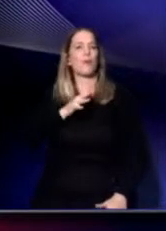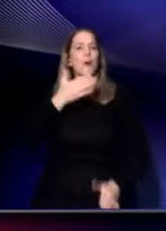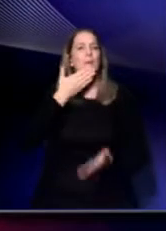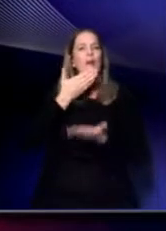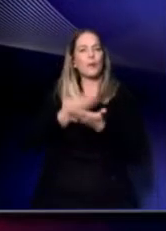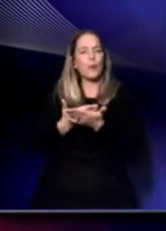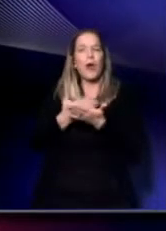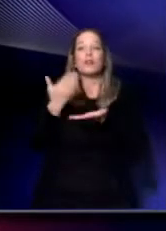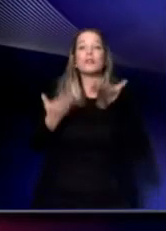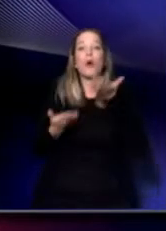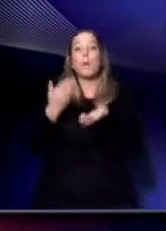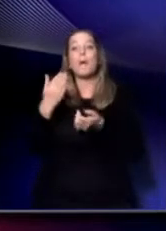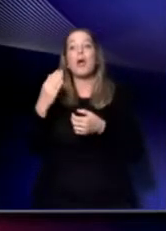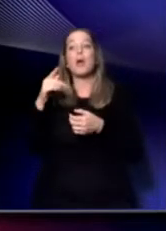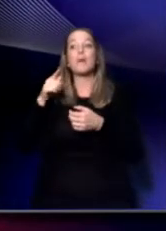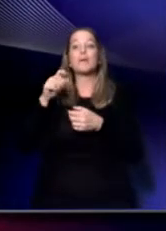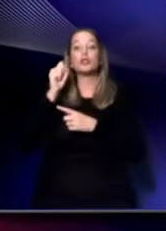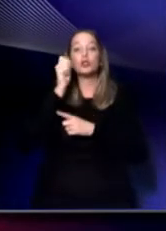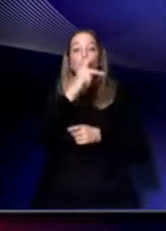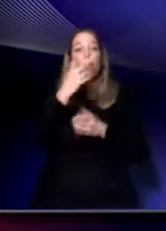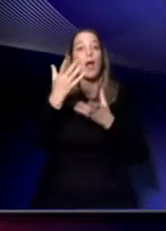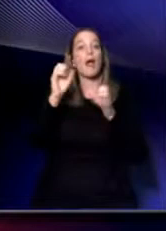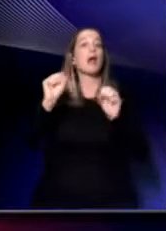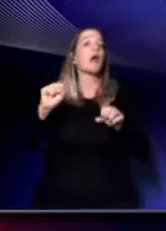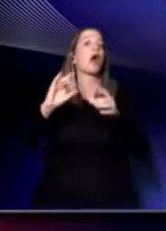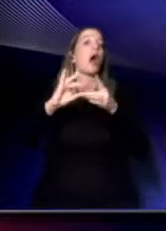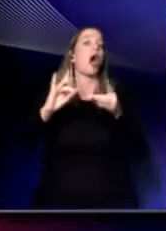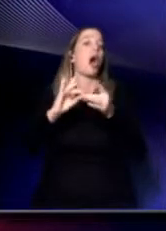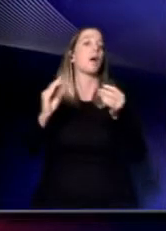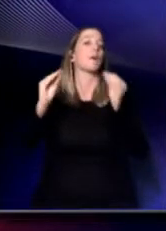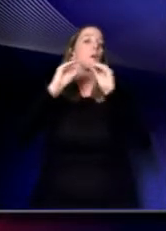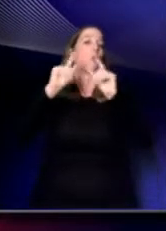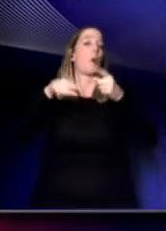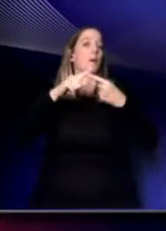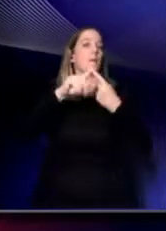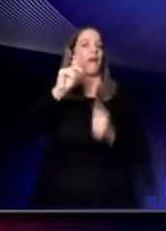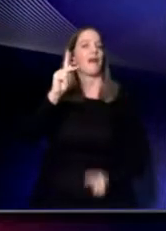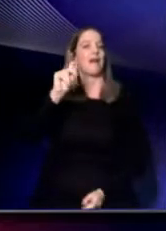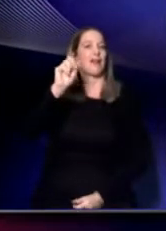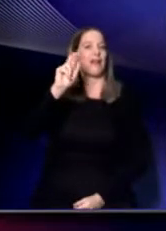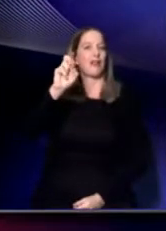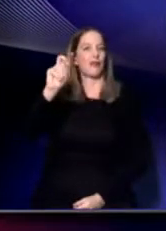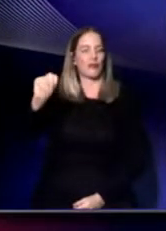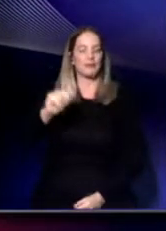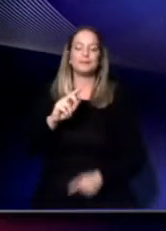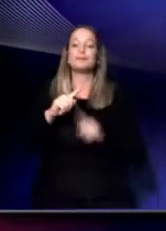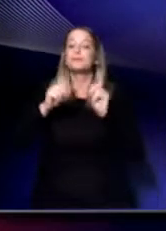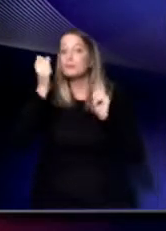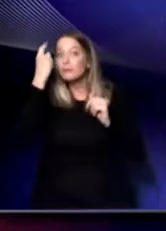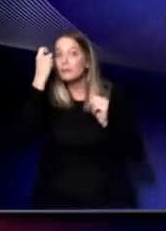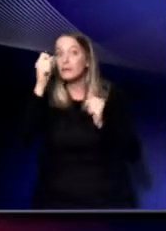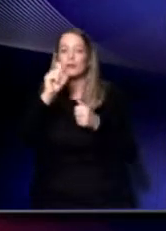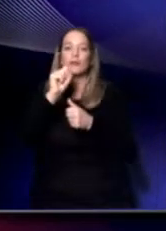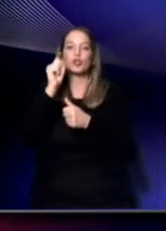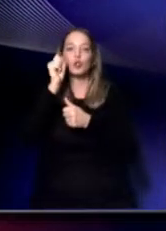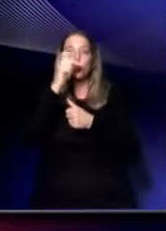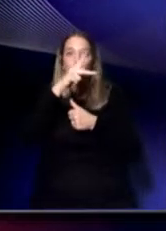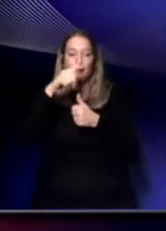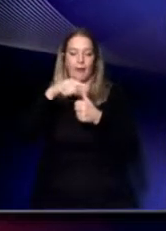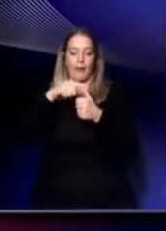what Karen may be interested in. Sue Kay, David Nigro, and myself all